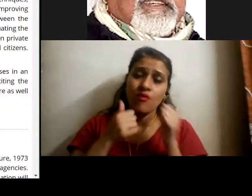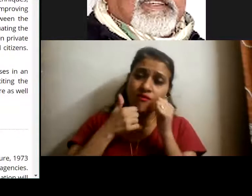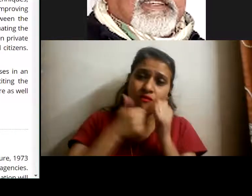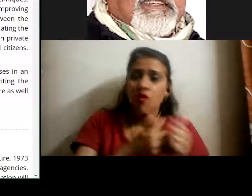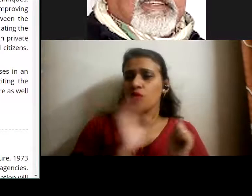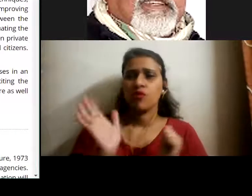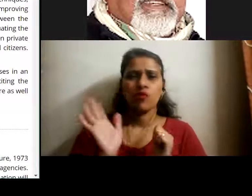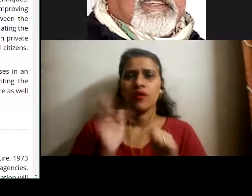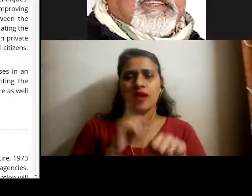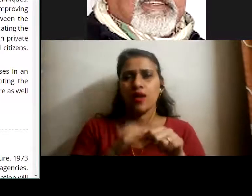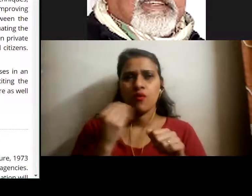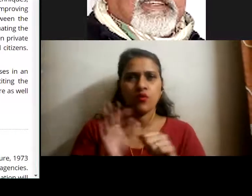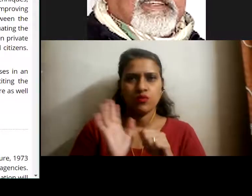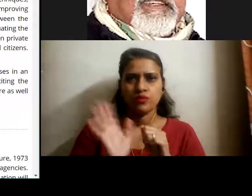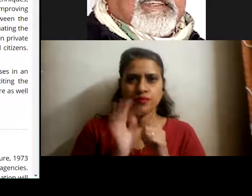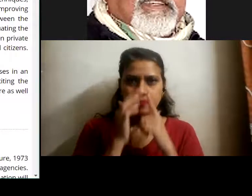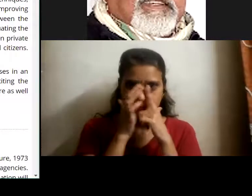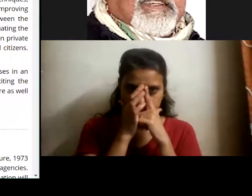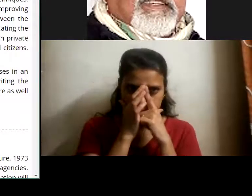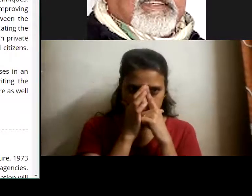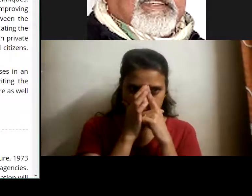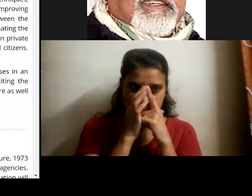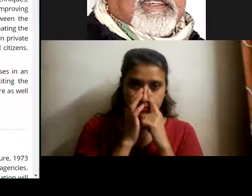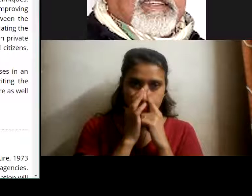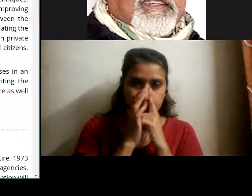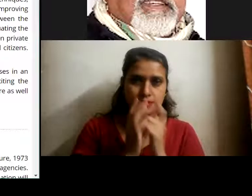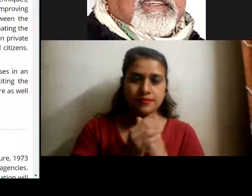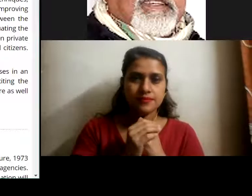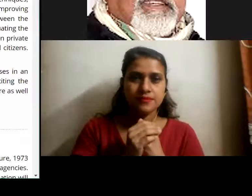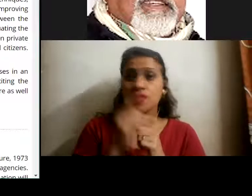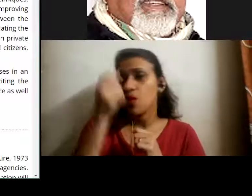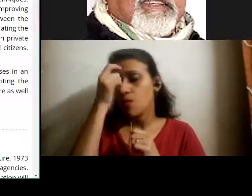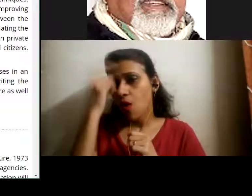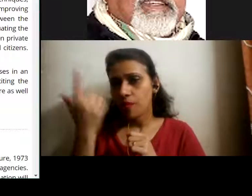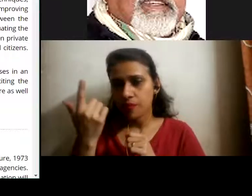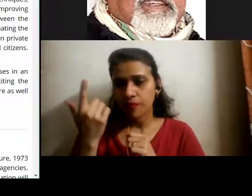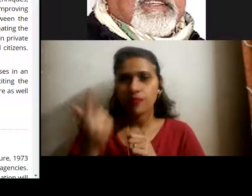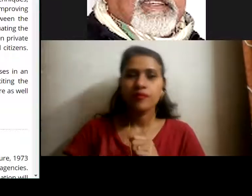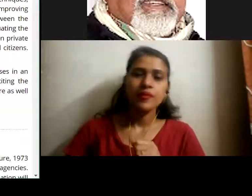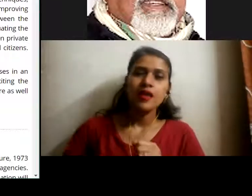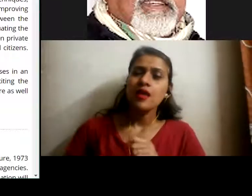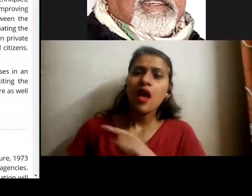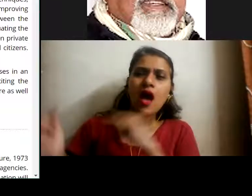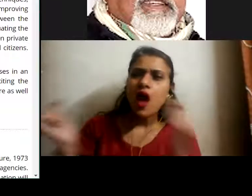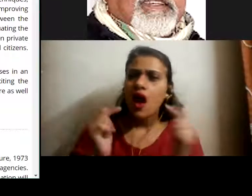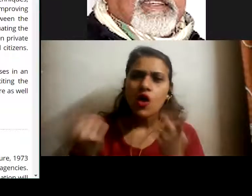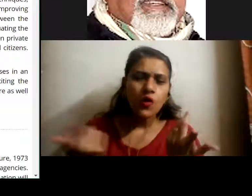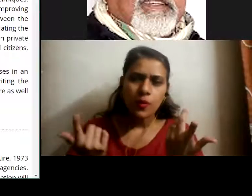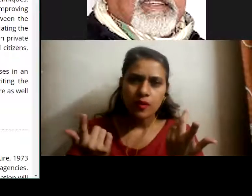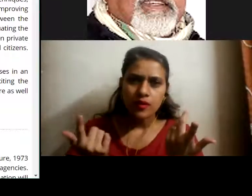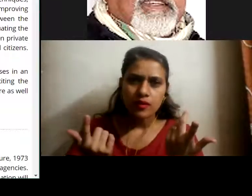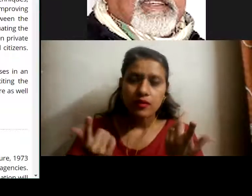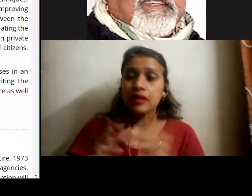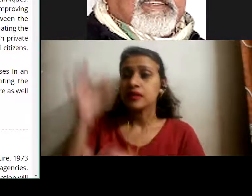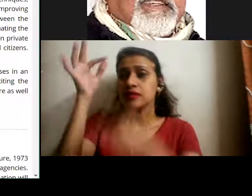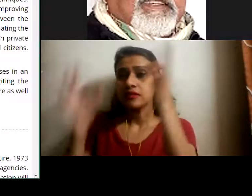First, you definitely have to know the facts, then the issues, then what were the arguments, and then what